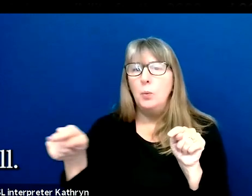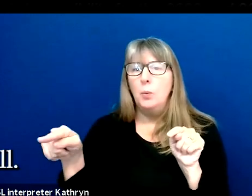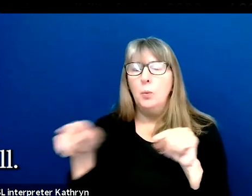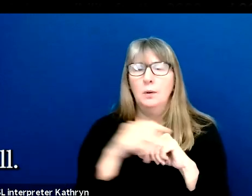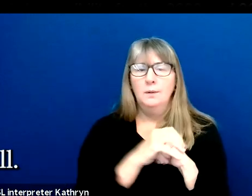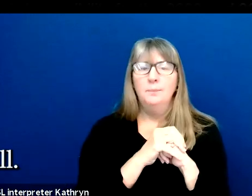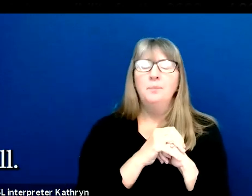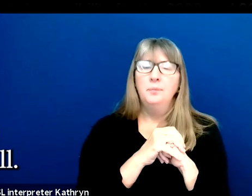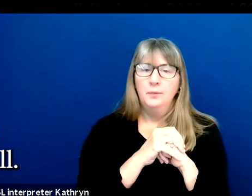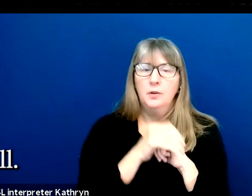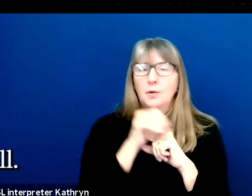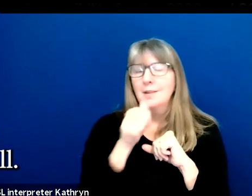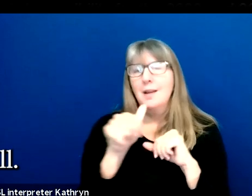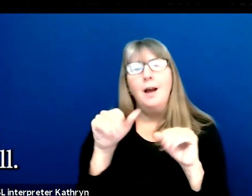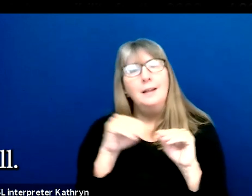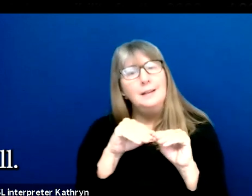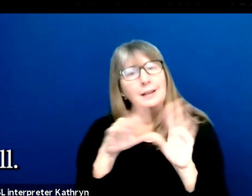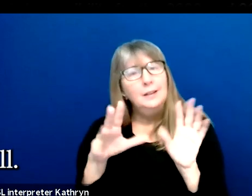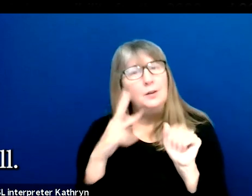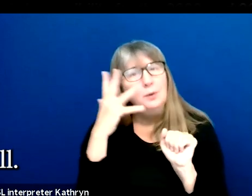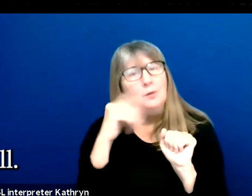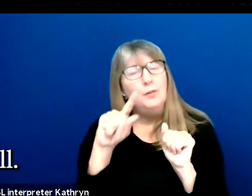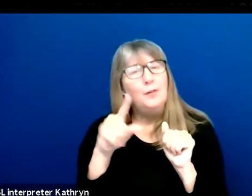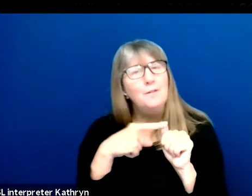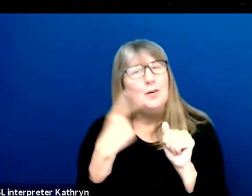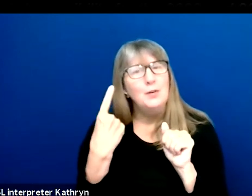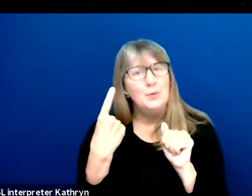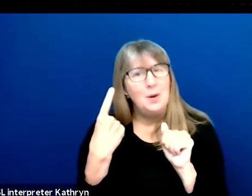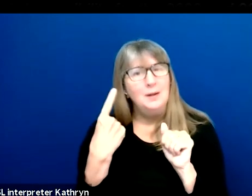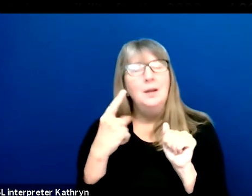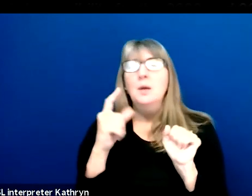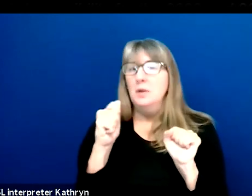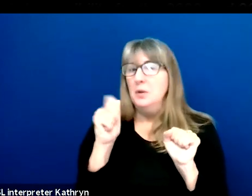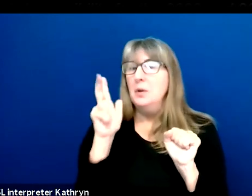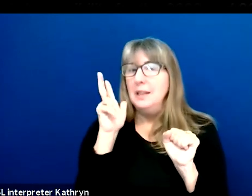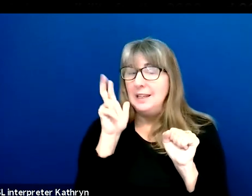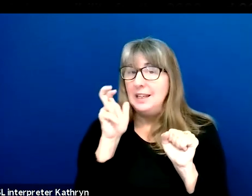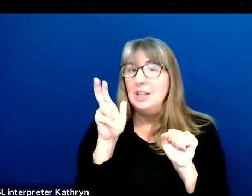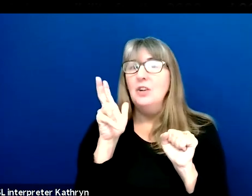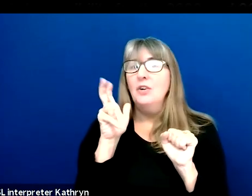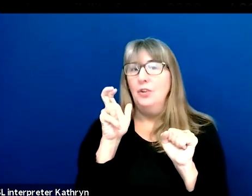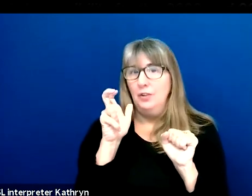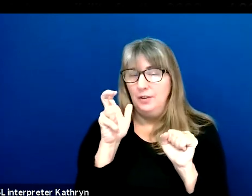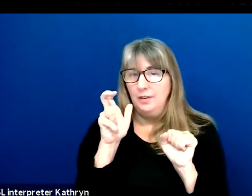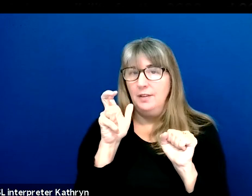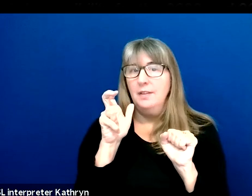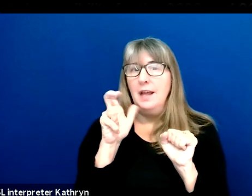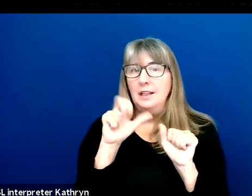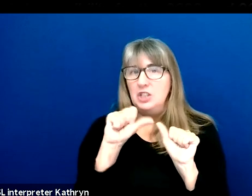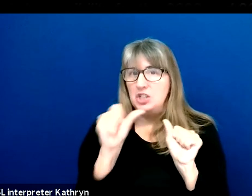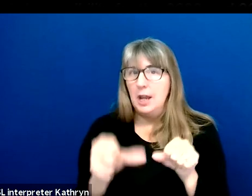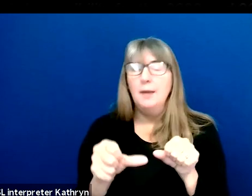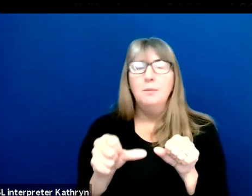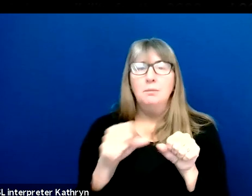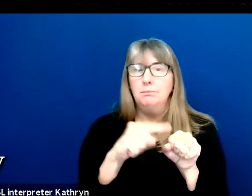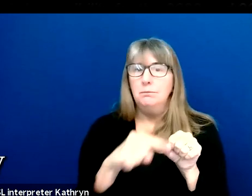So it's not as clear and beautiful as that very first flare I played for you all, but you can definitely hear that shape, that